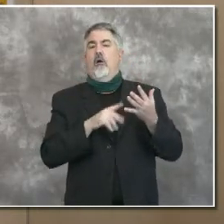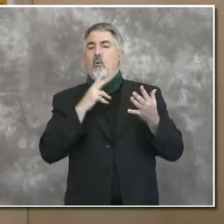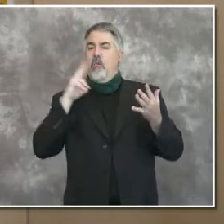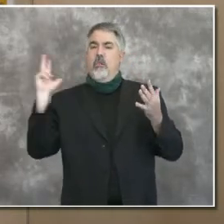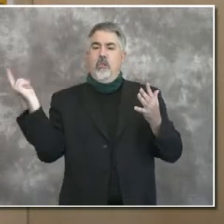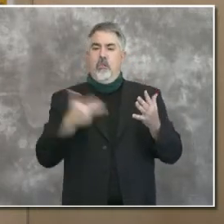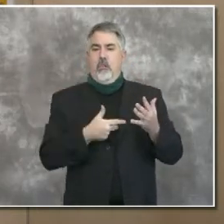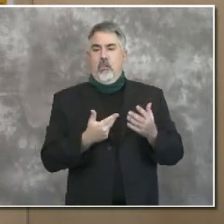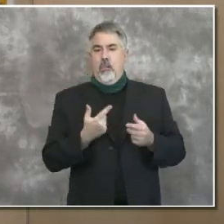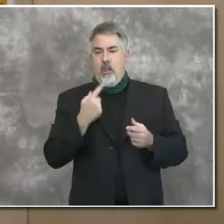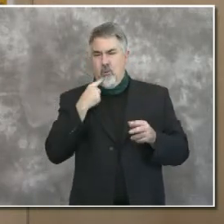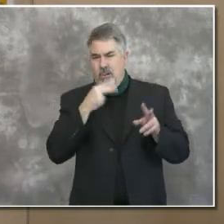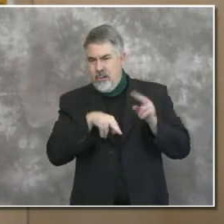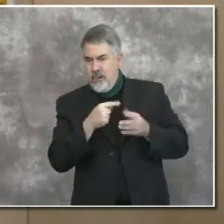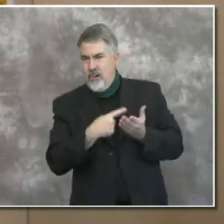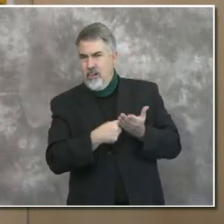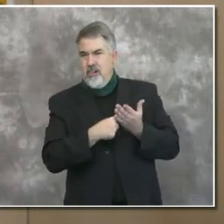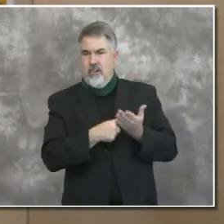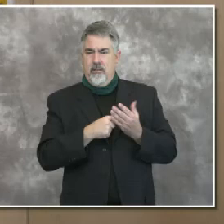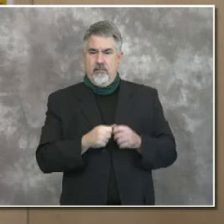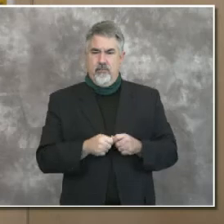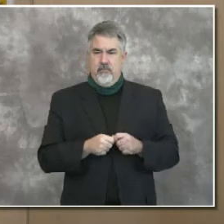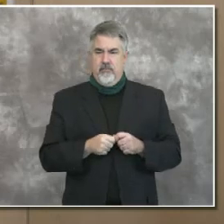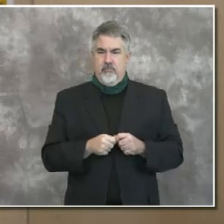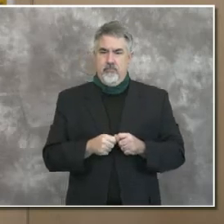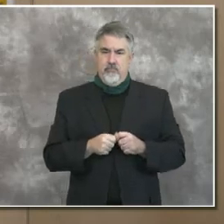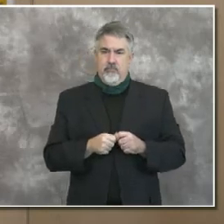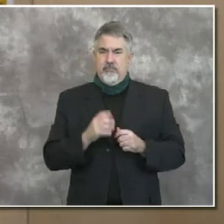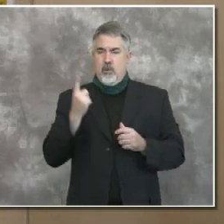in our priority testing,